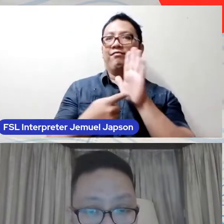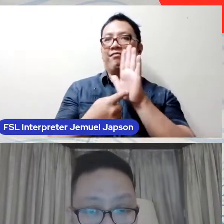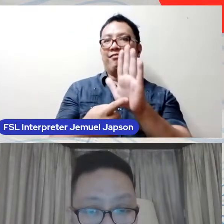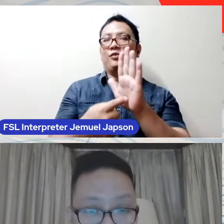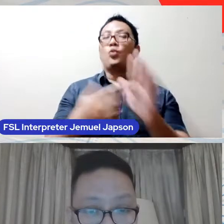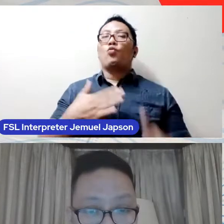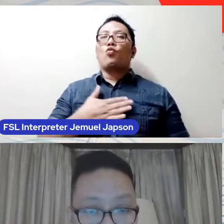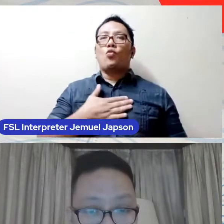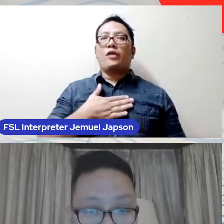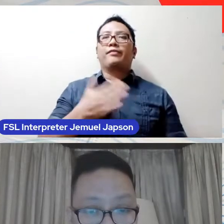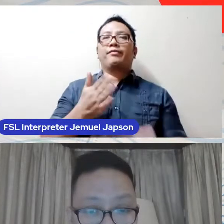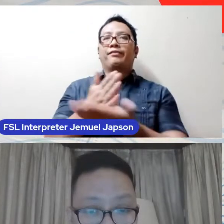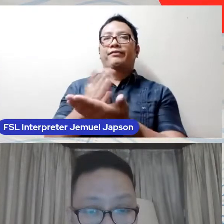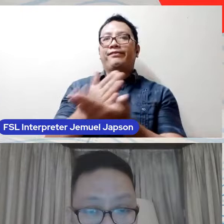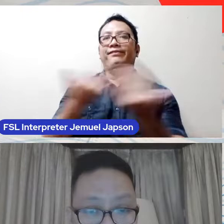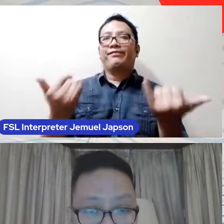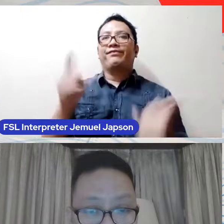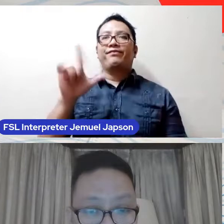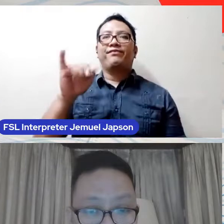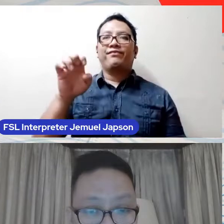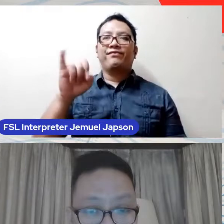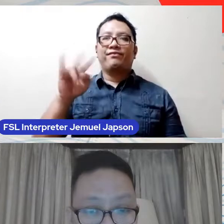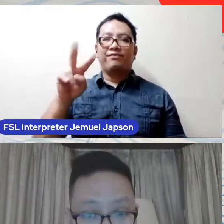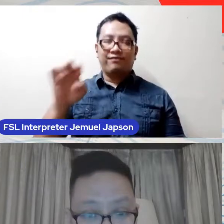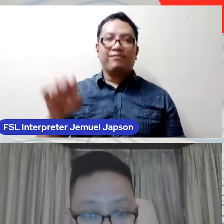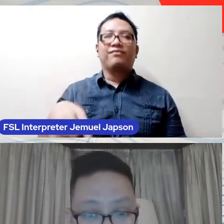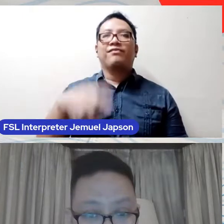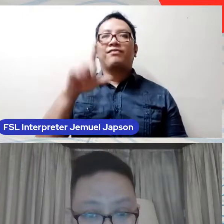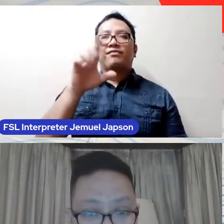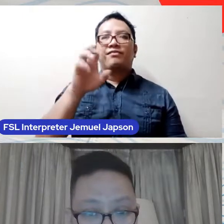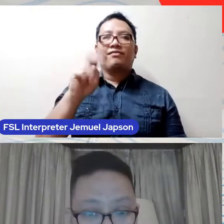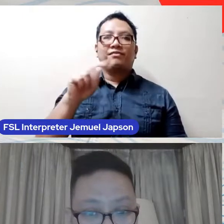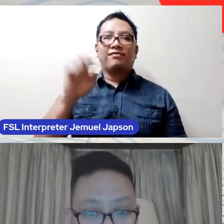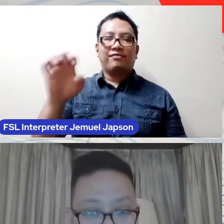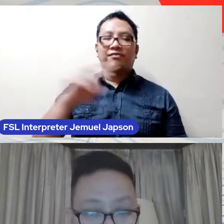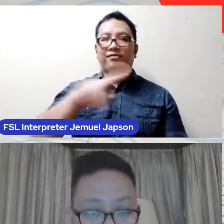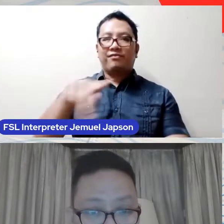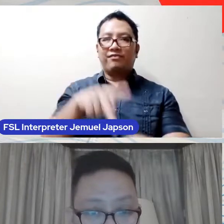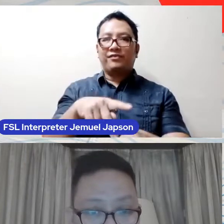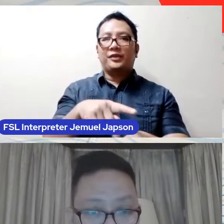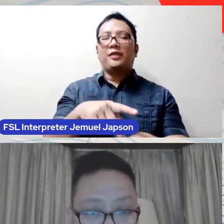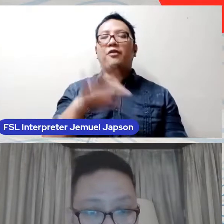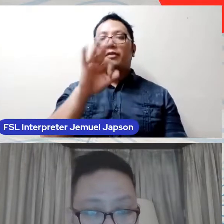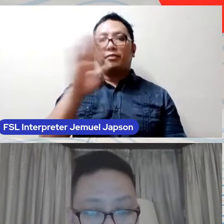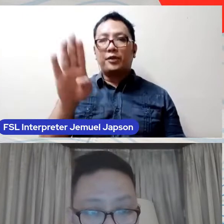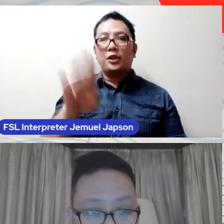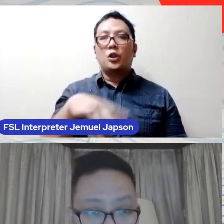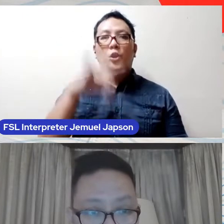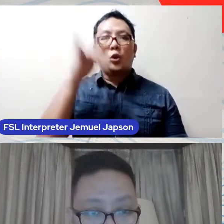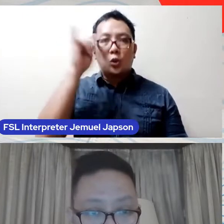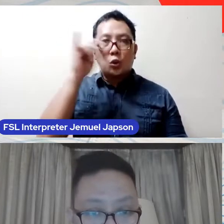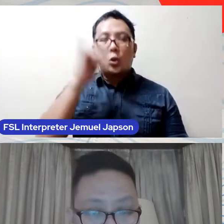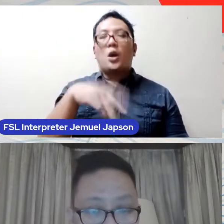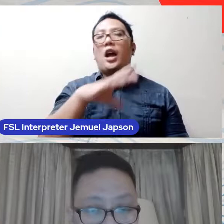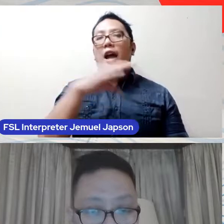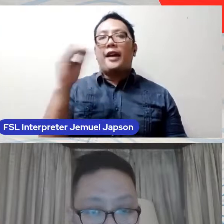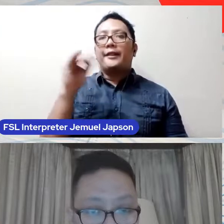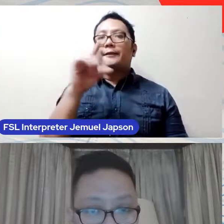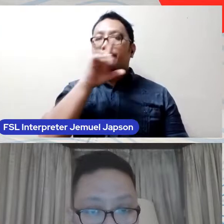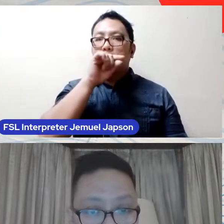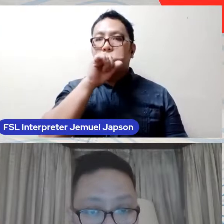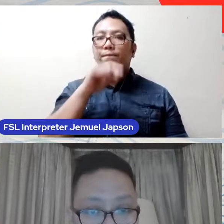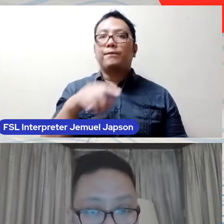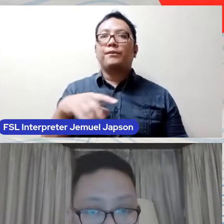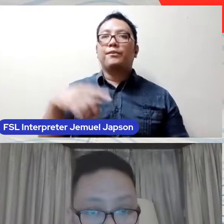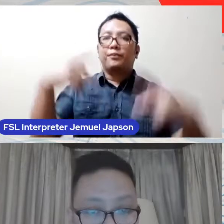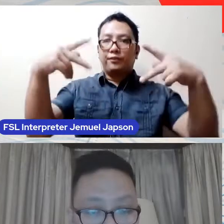like to share that we are live on Lente Philippines Facebook, Twitter, and YouTube accounts, and to our different partners' accounts or pages